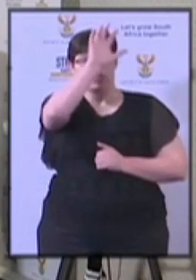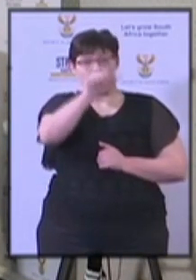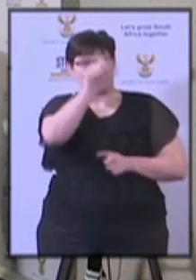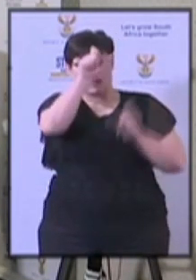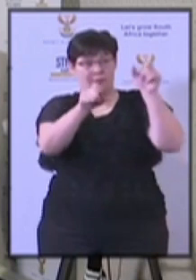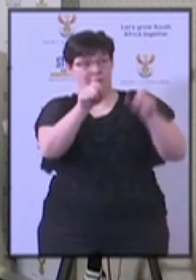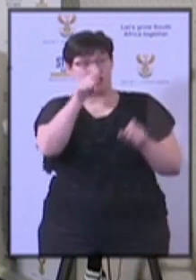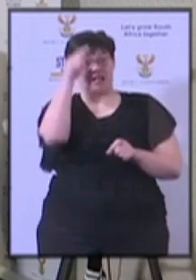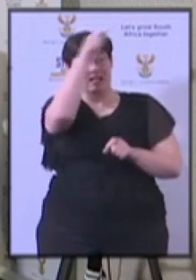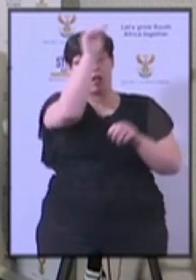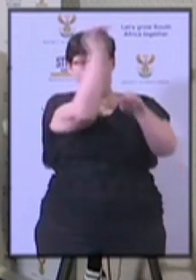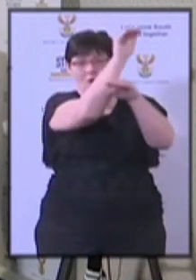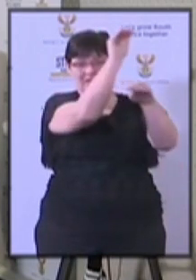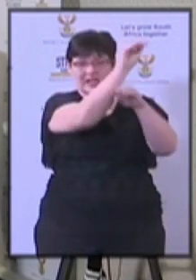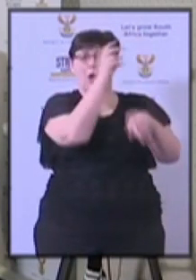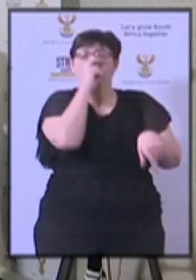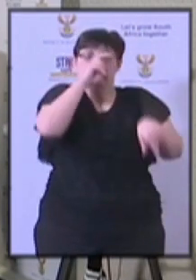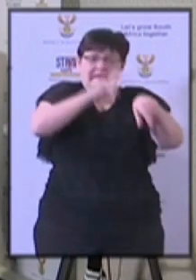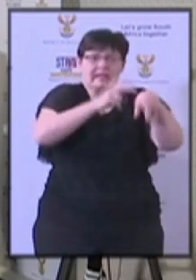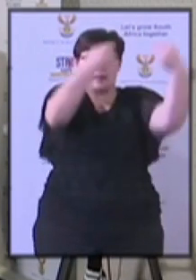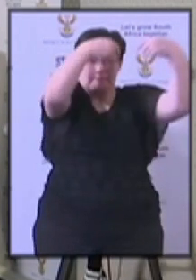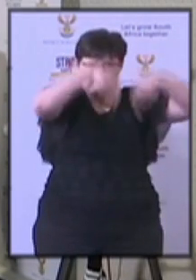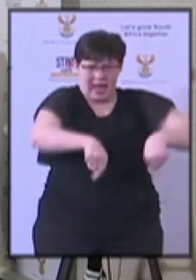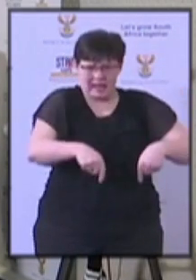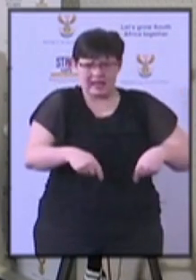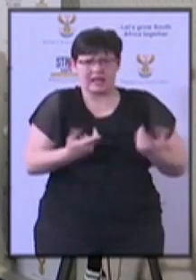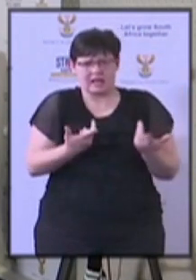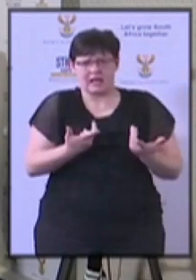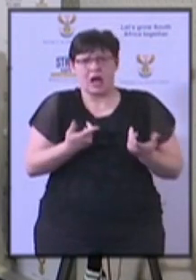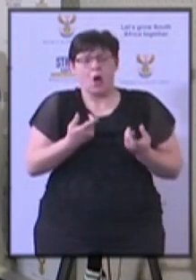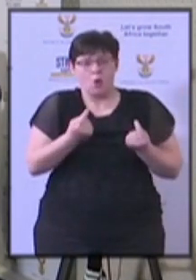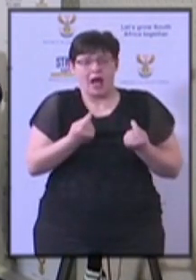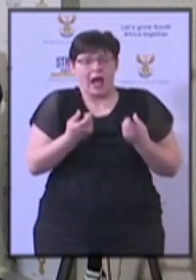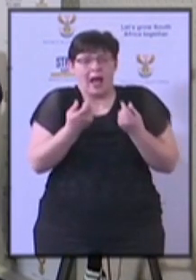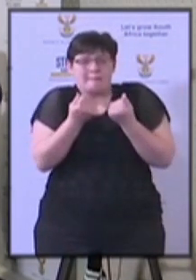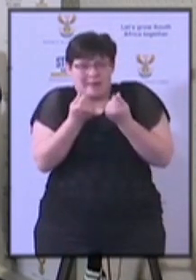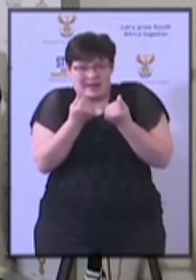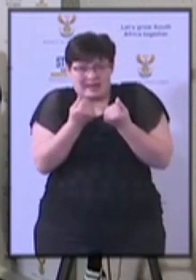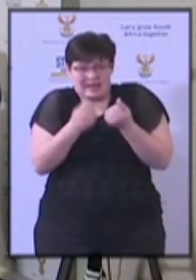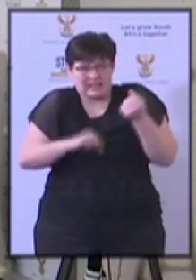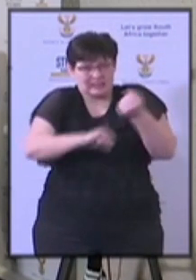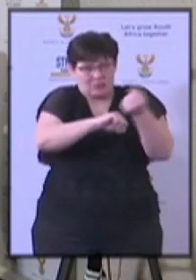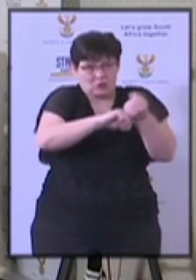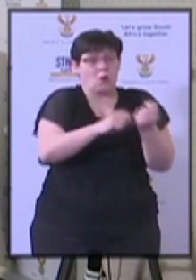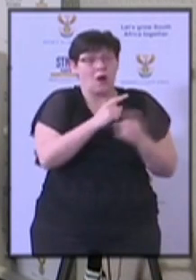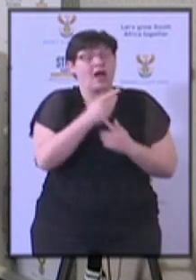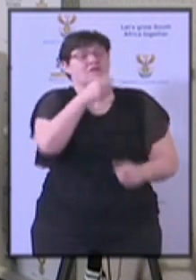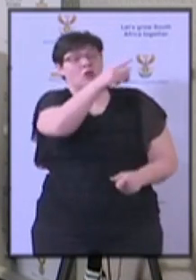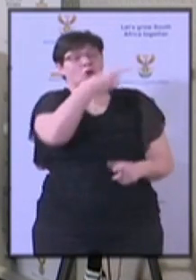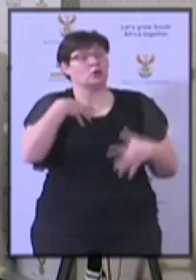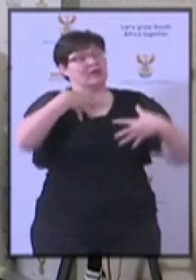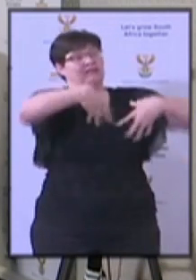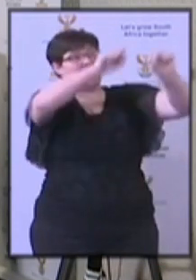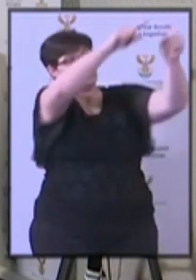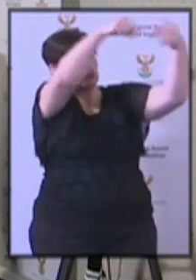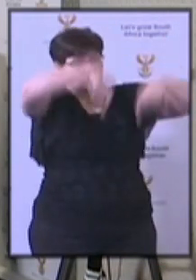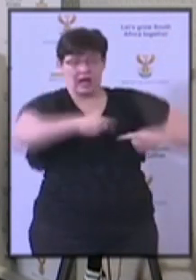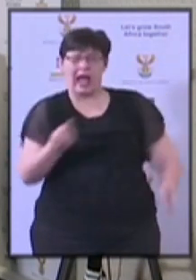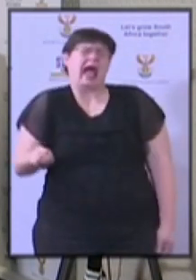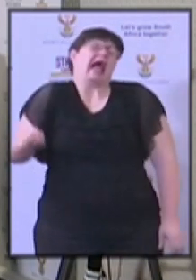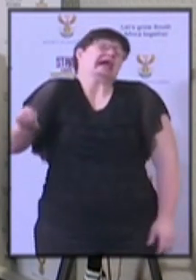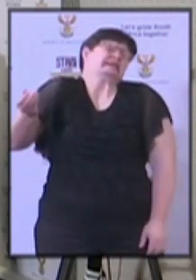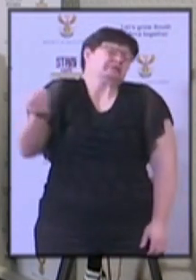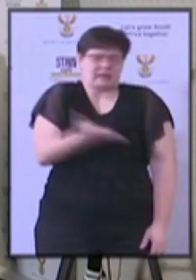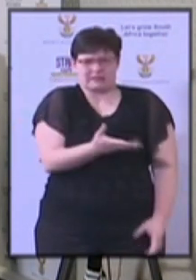abroad that need to return home? The prices of repair flats are exorbitant. During